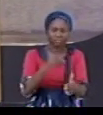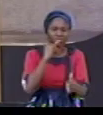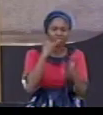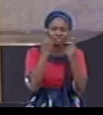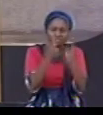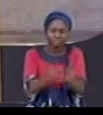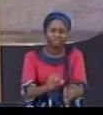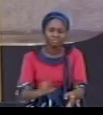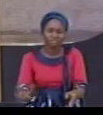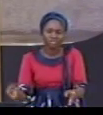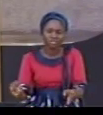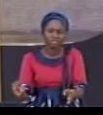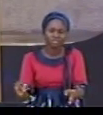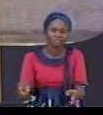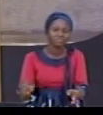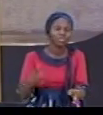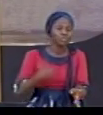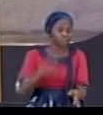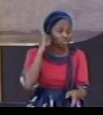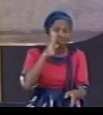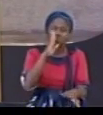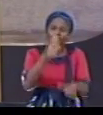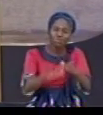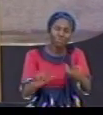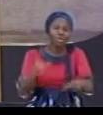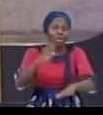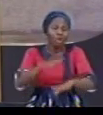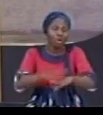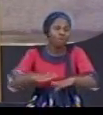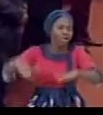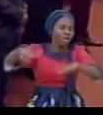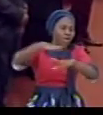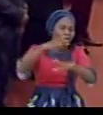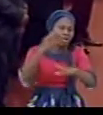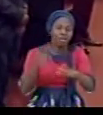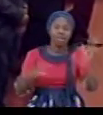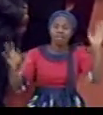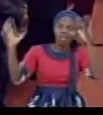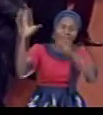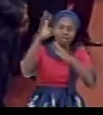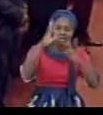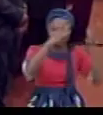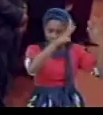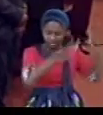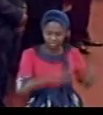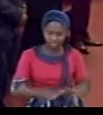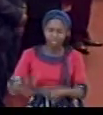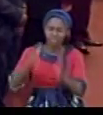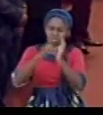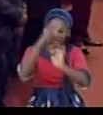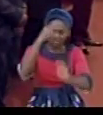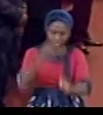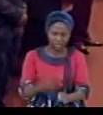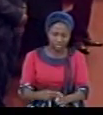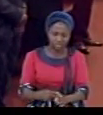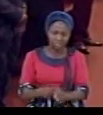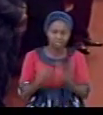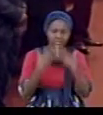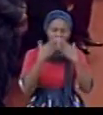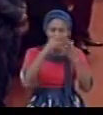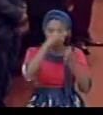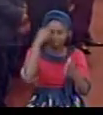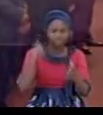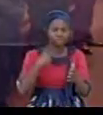be walking on top of the stormy sea in Jesus' name. Amen. Well, thank you because we know you